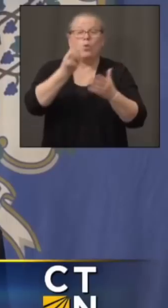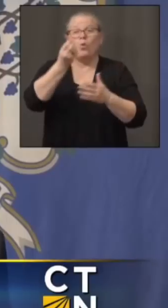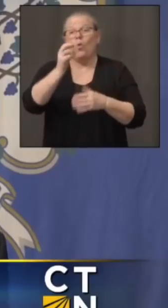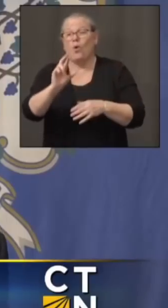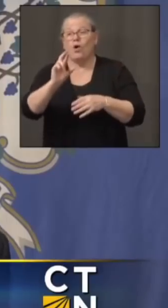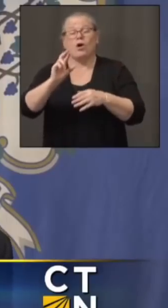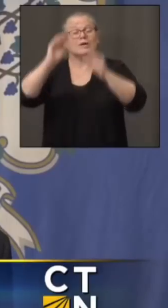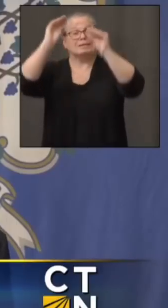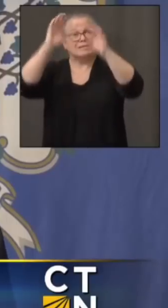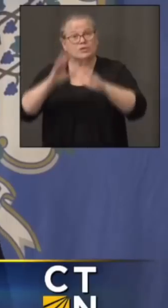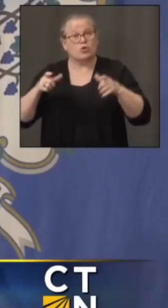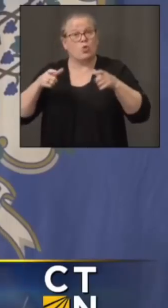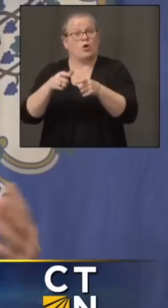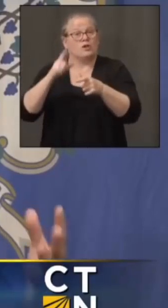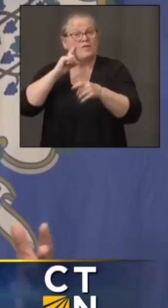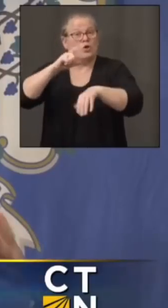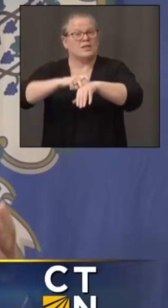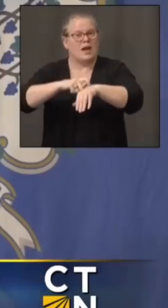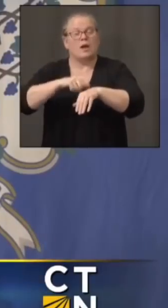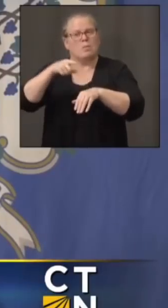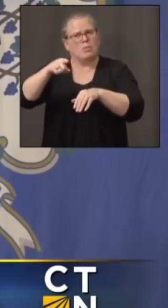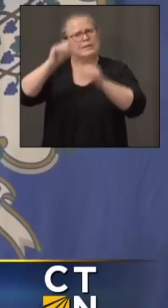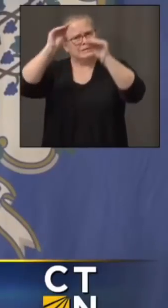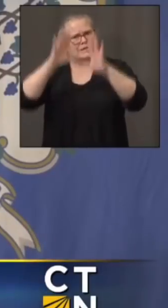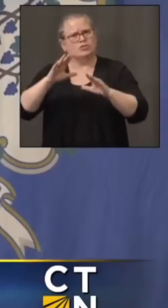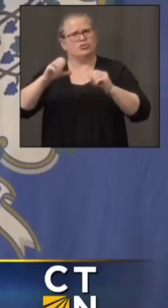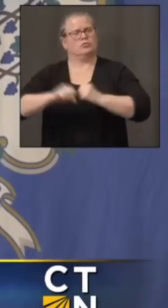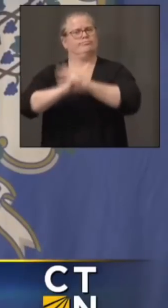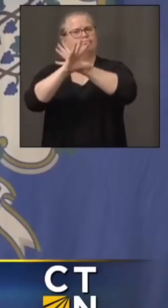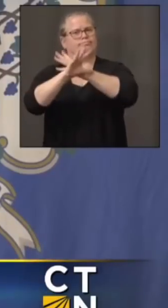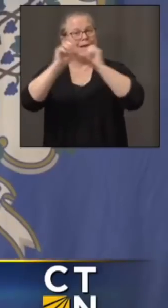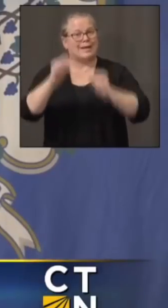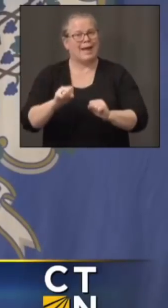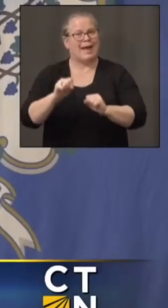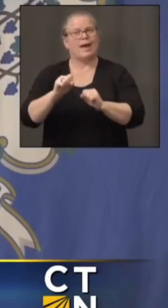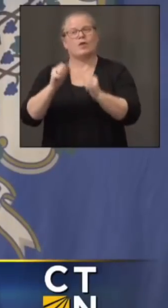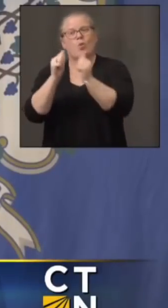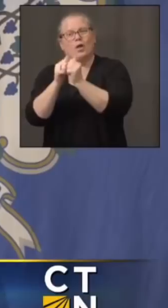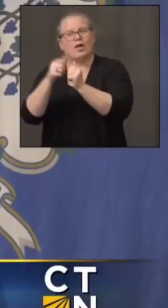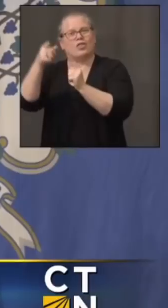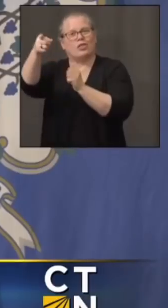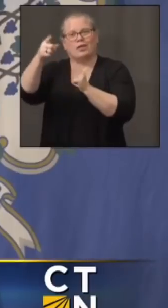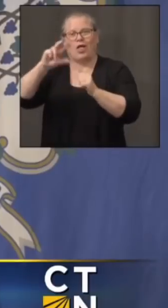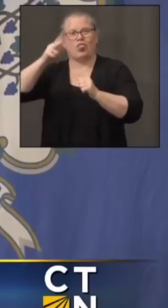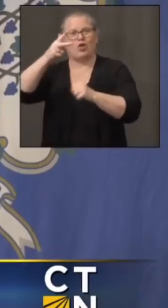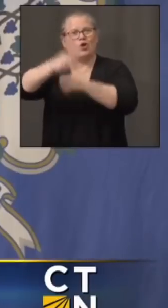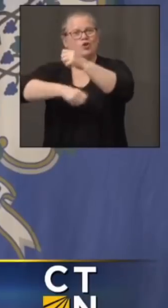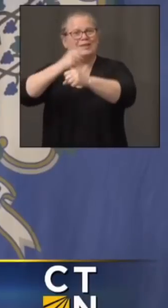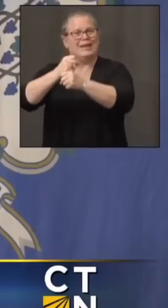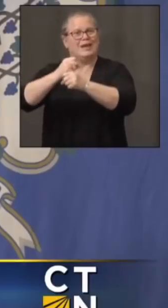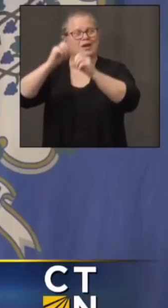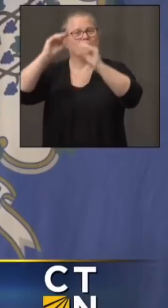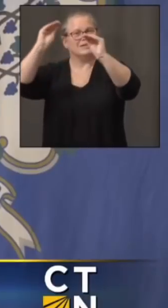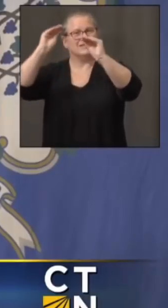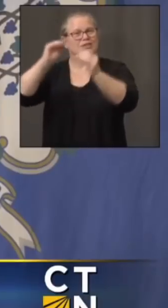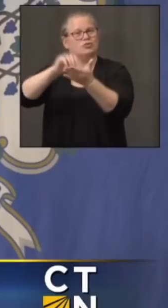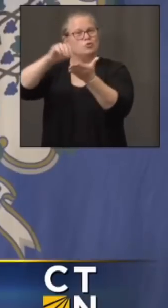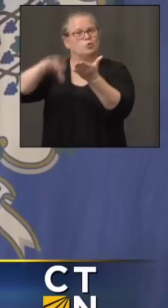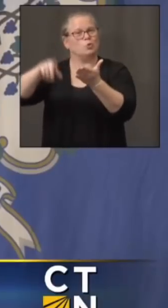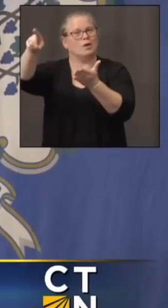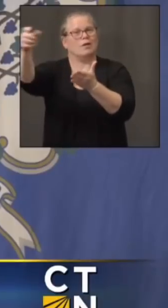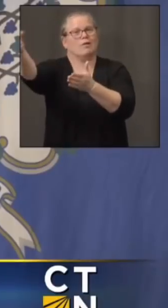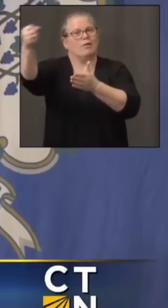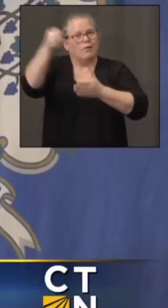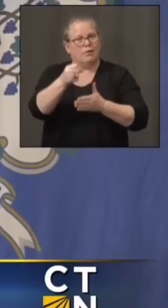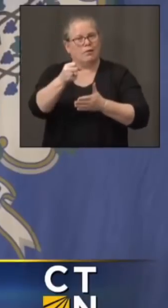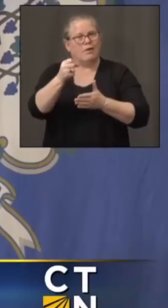time. That teacher can Zoom in, but at least you have some other bodies in the classroom to provide support and to also provide some counseling